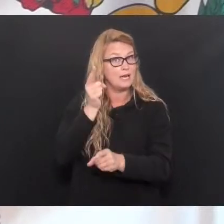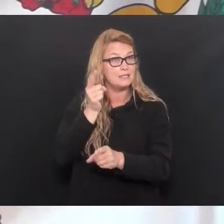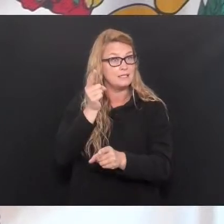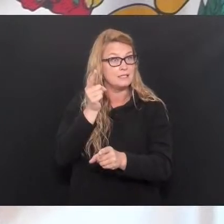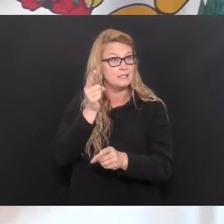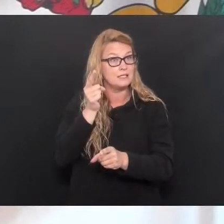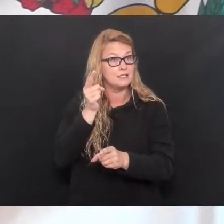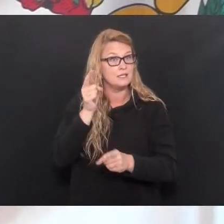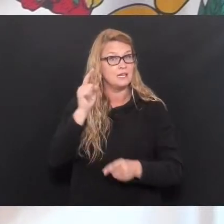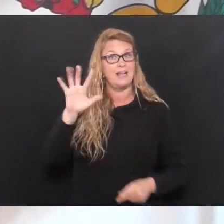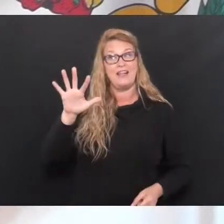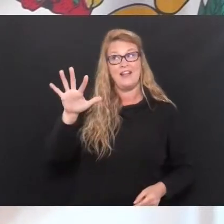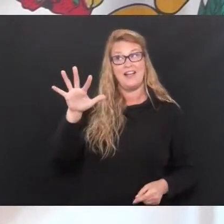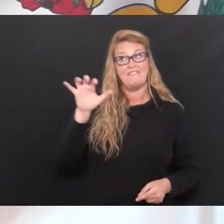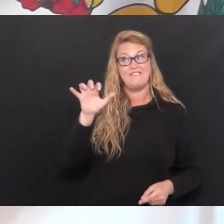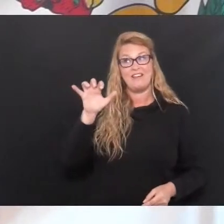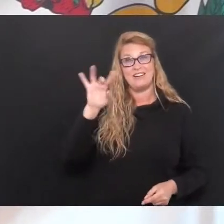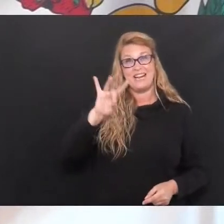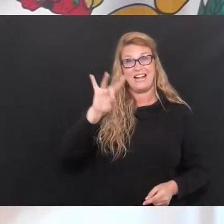that's